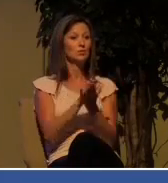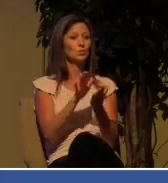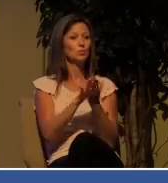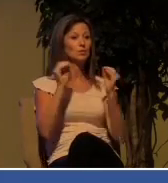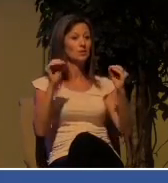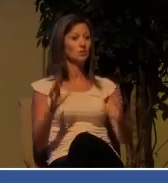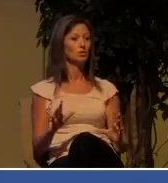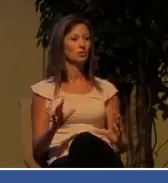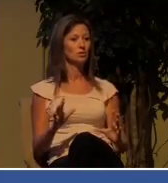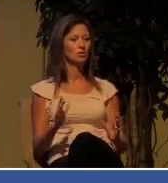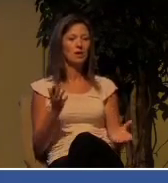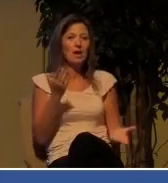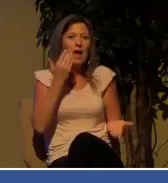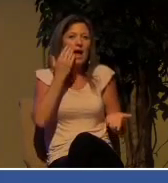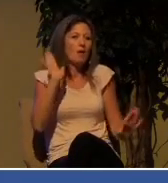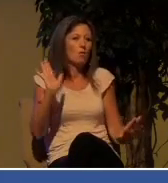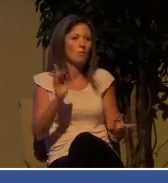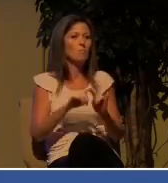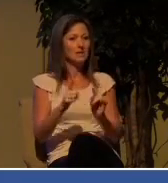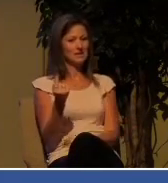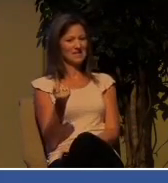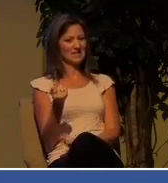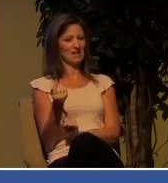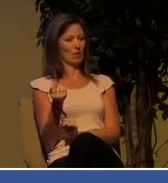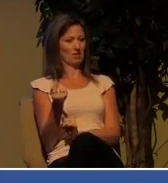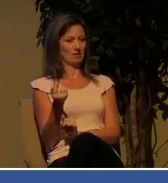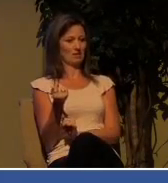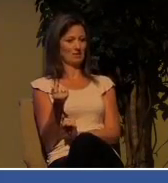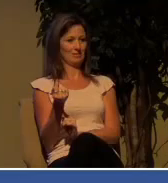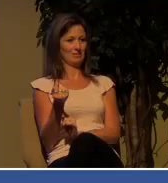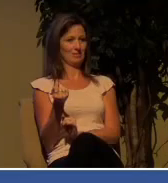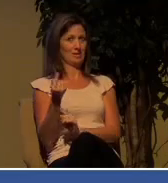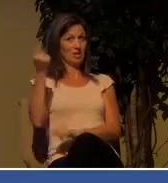someone to reel you in.